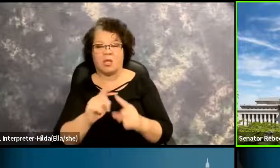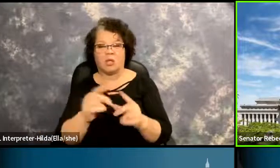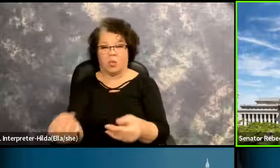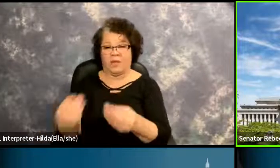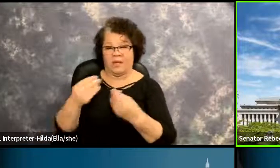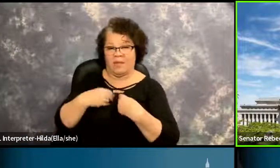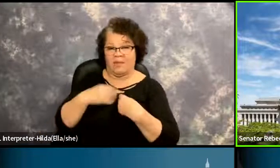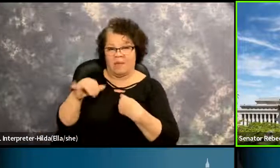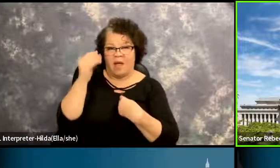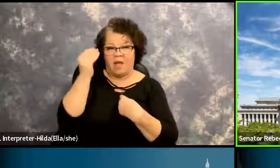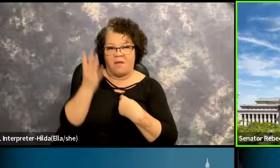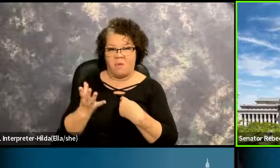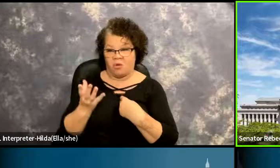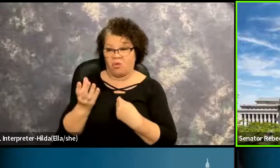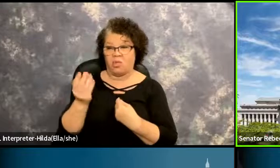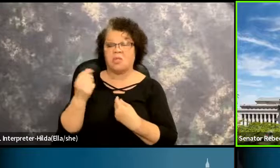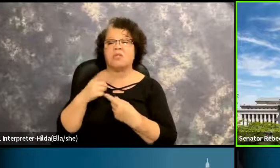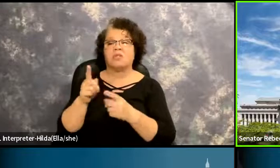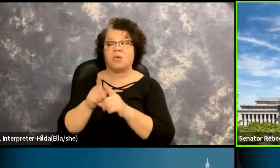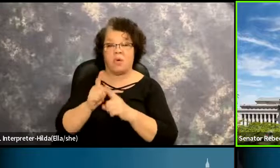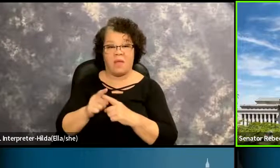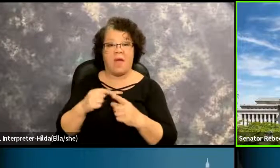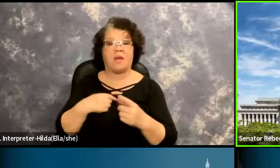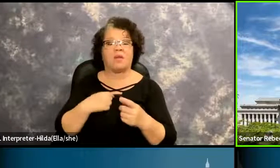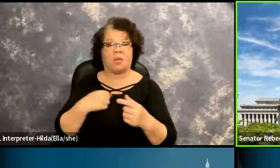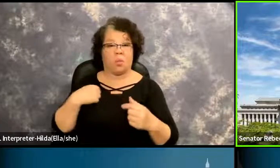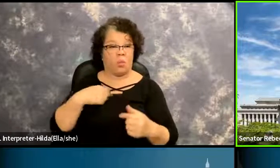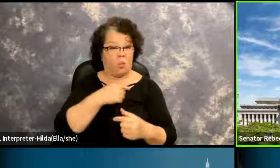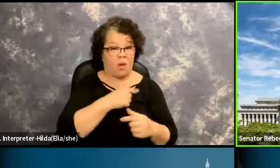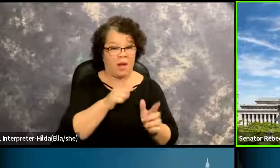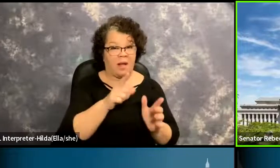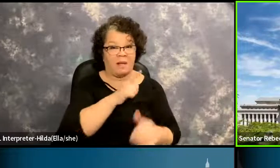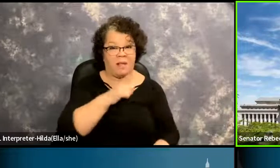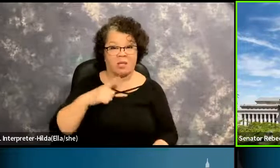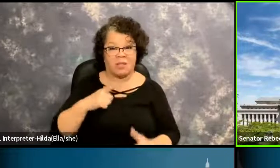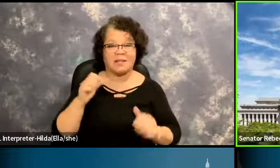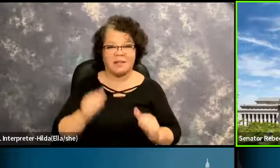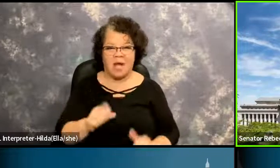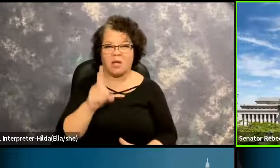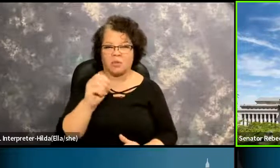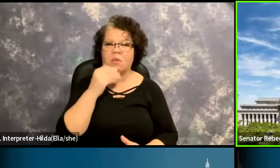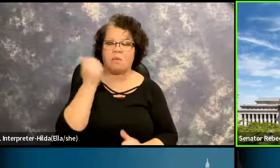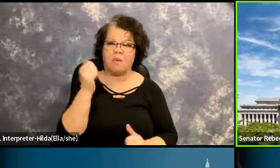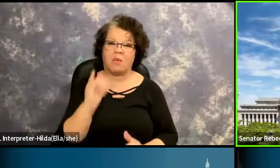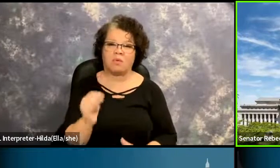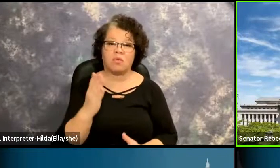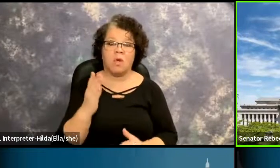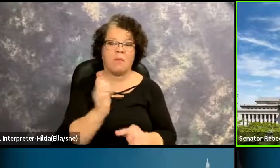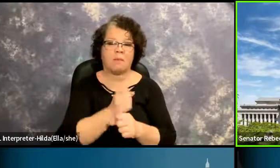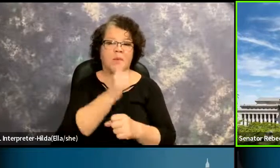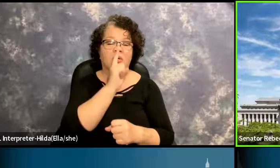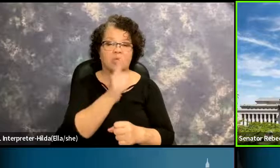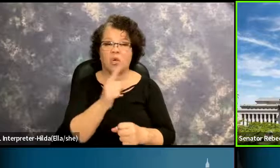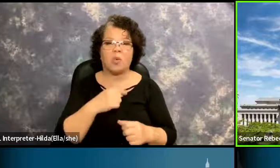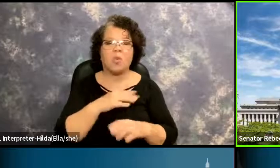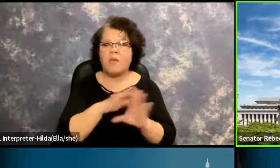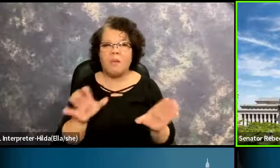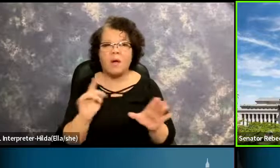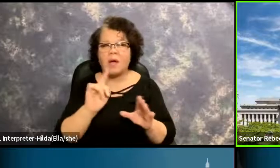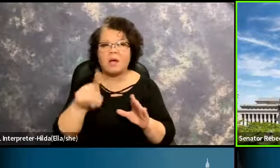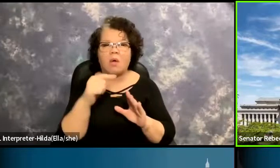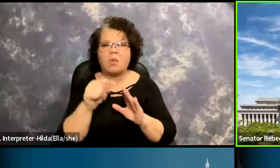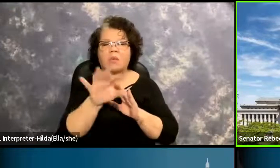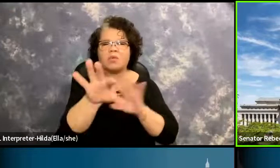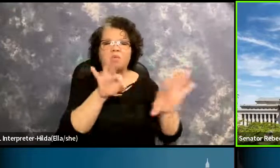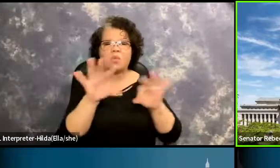information so that we as legislators can ideally then do a better job of making sure that we aren't just choosing projects.